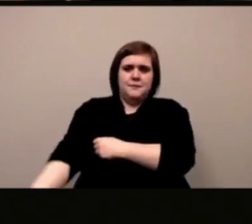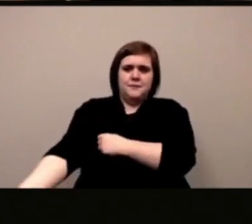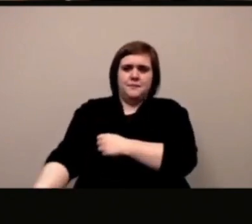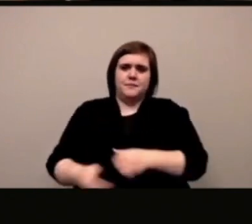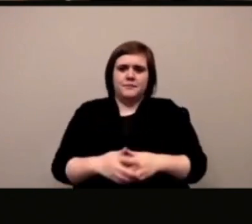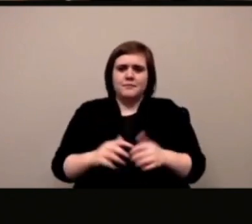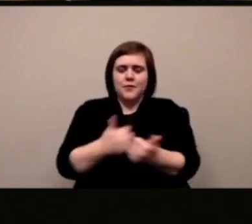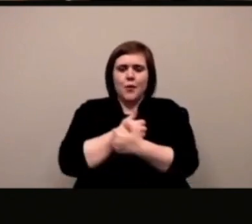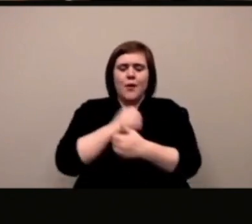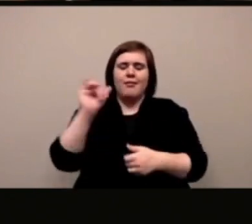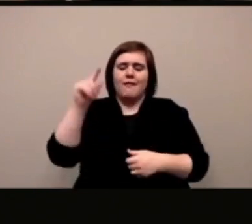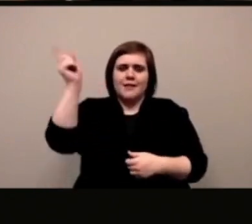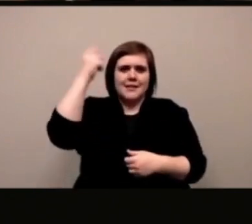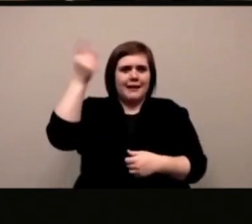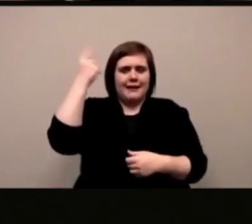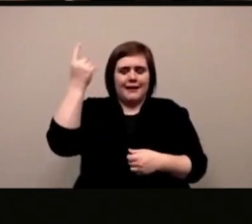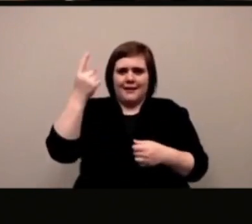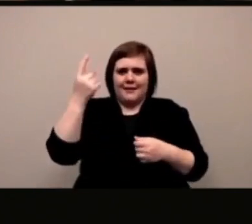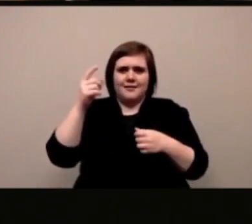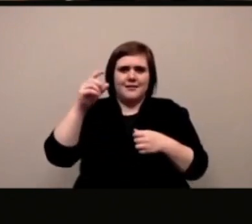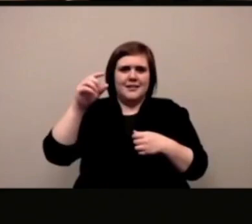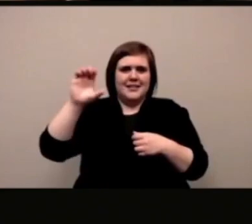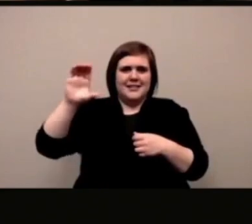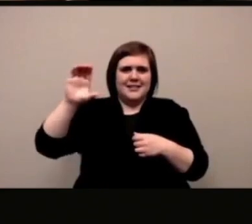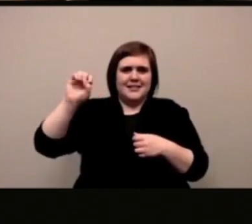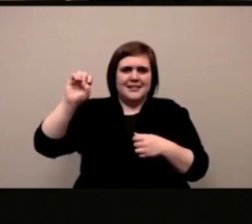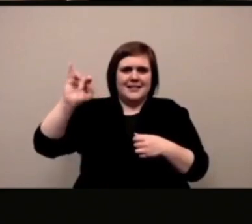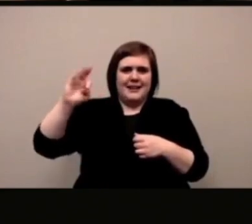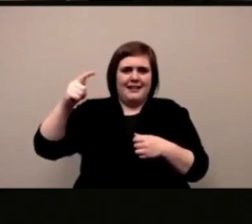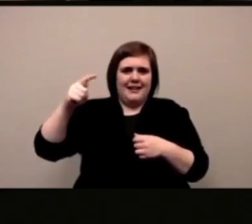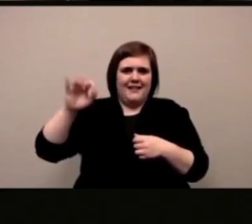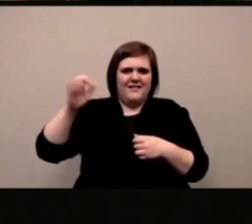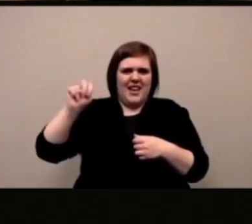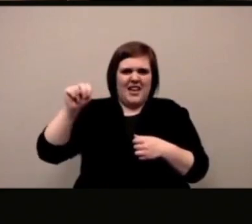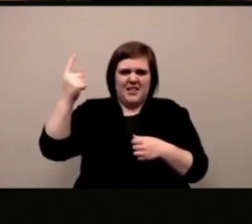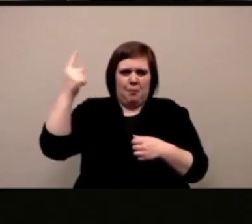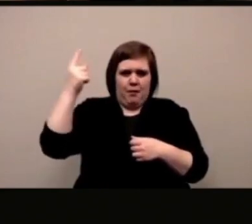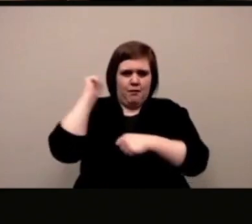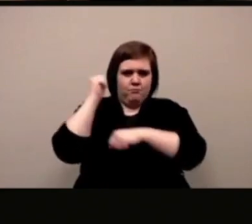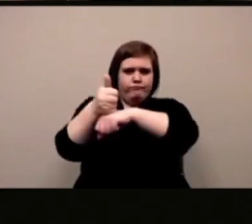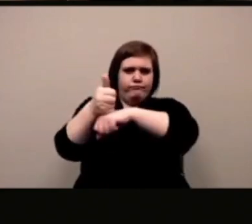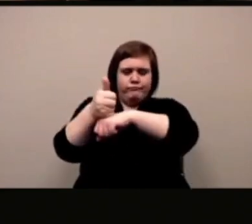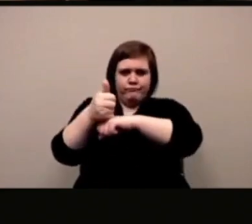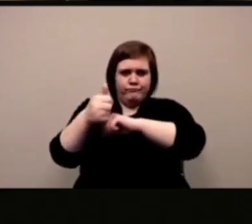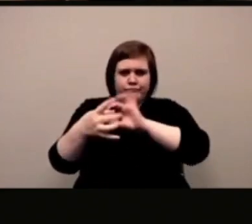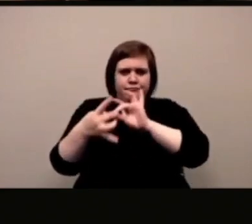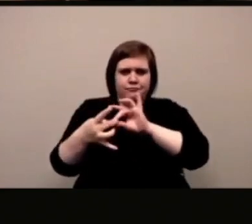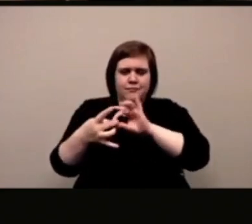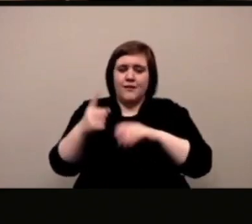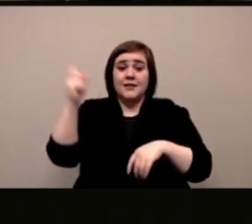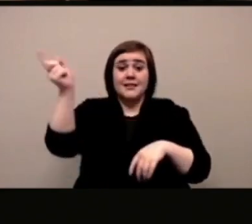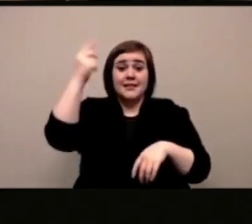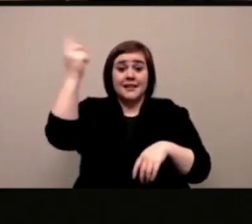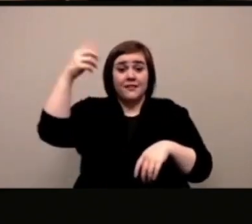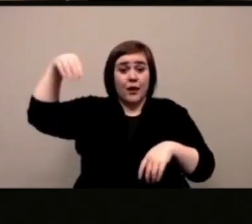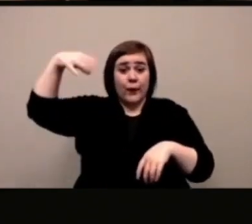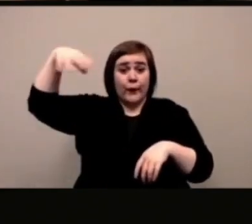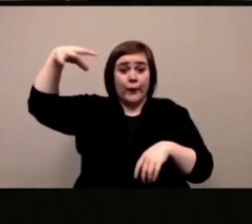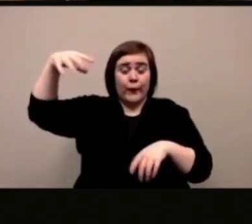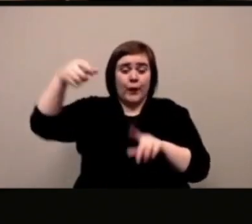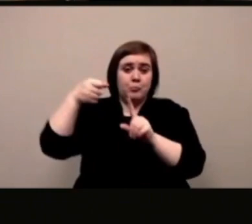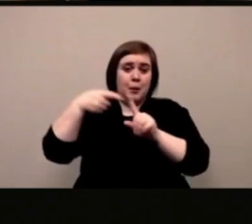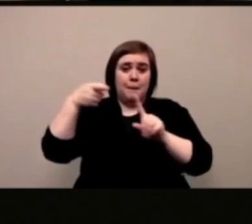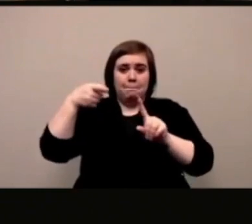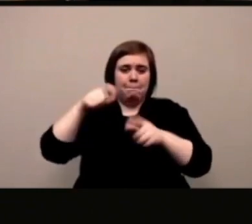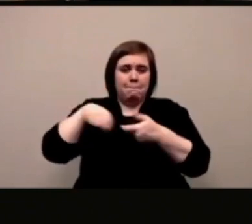I love Cool. the ceiling fan one. I wonder if we can make if they said have a ceiling fan trigger sprite motion. I'm not